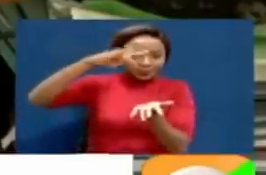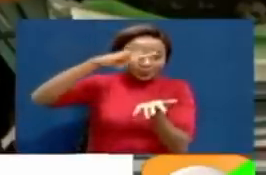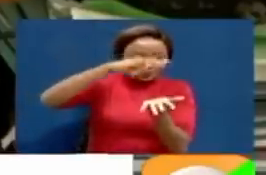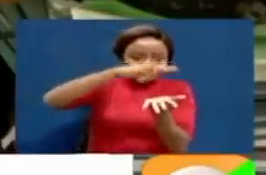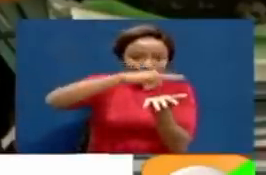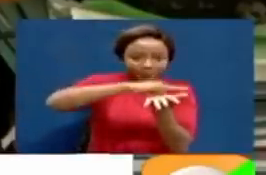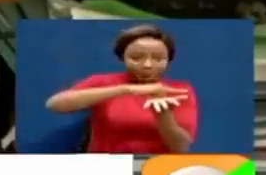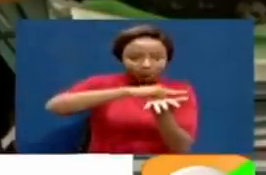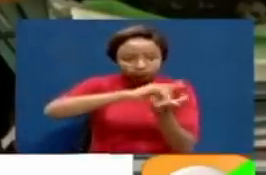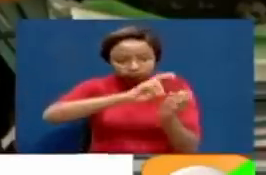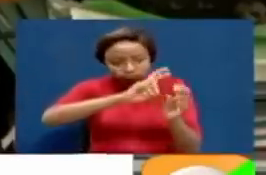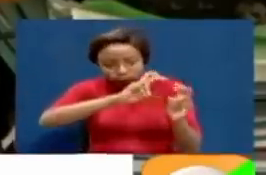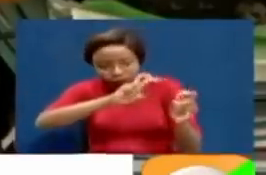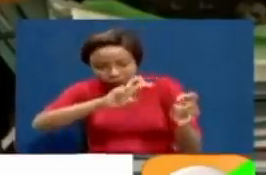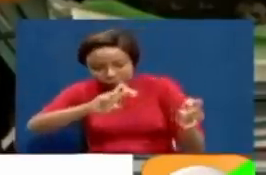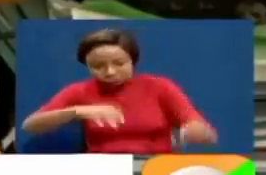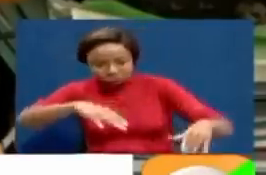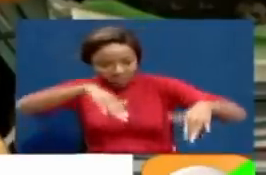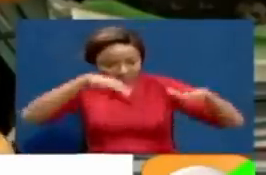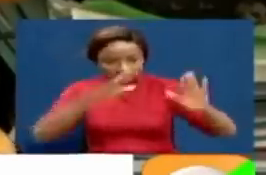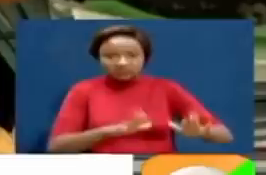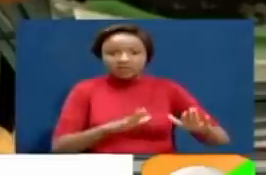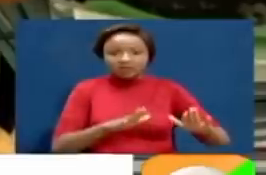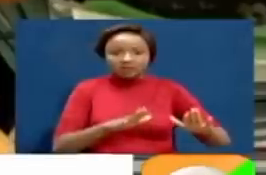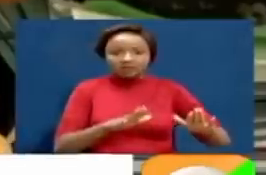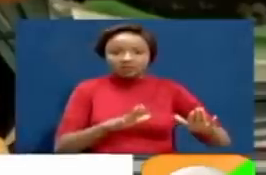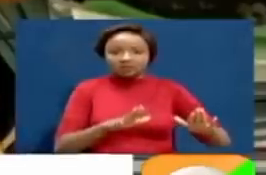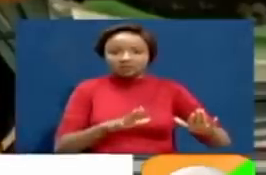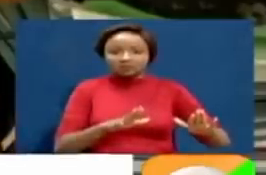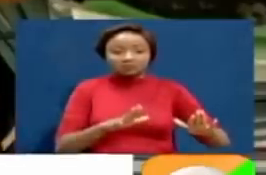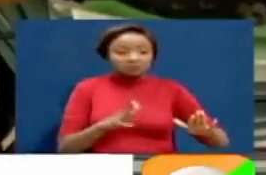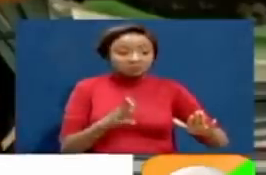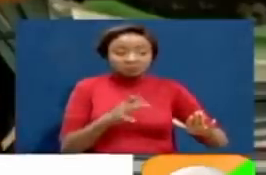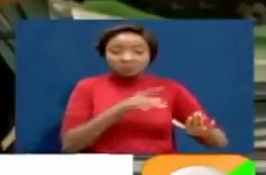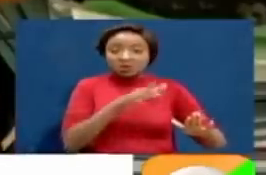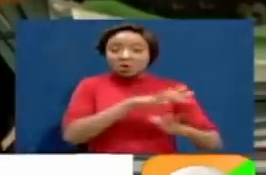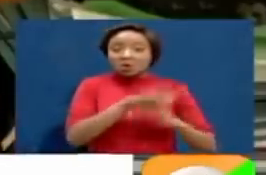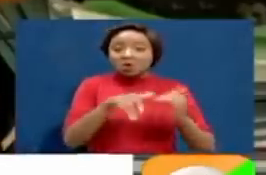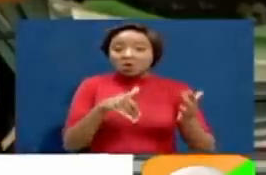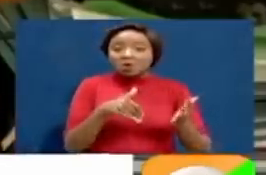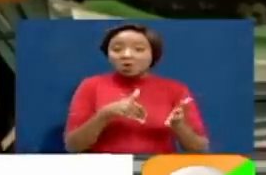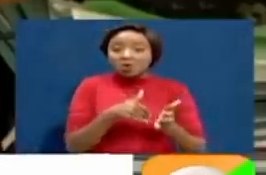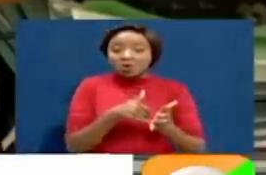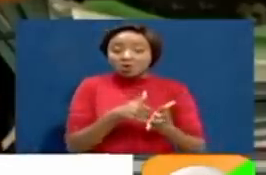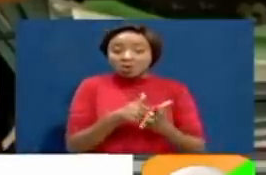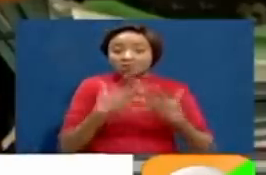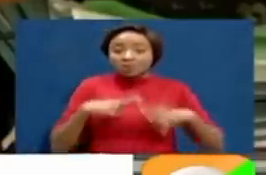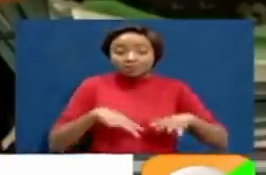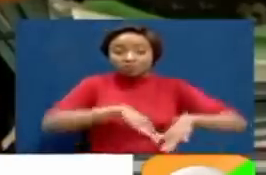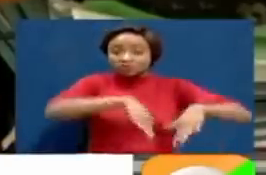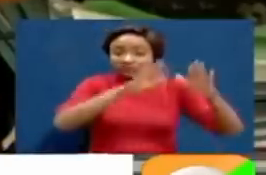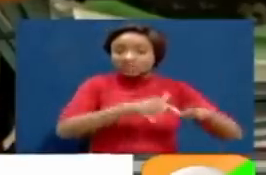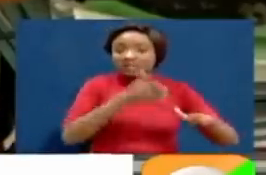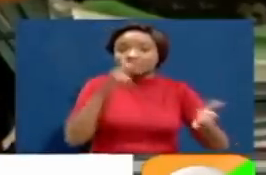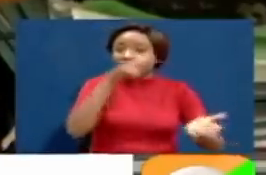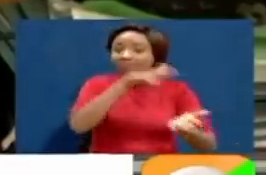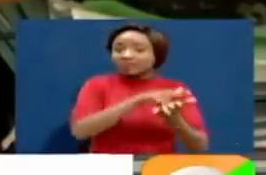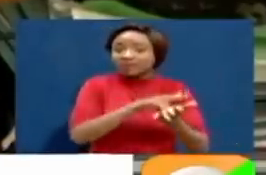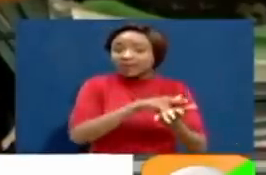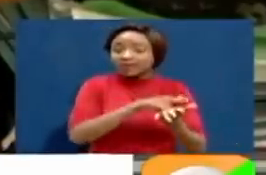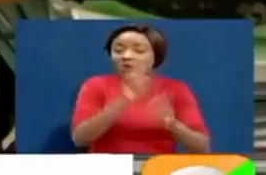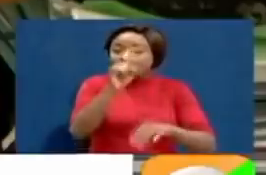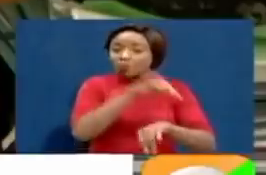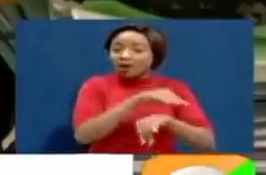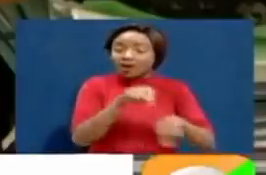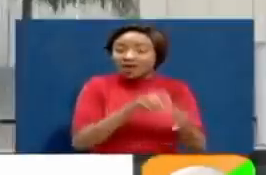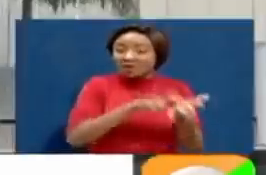and taxed and stayed stationary, and there was no activity for more than 1 hour. There were no